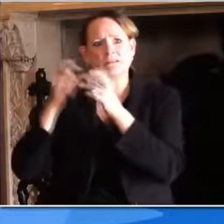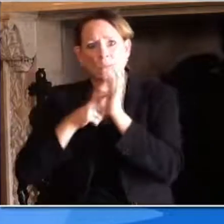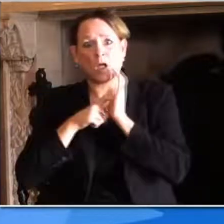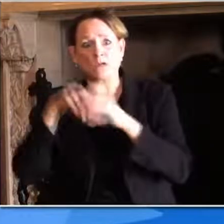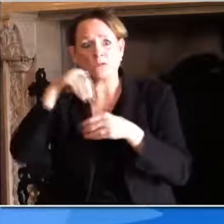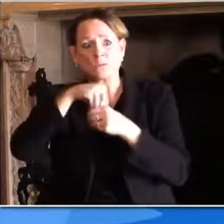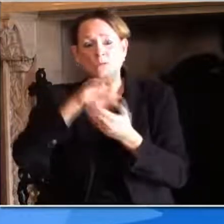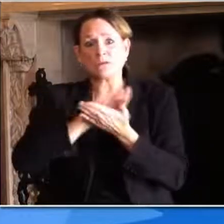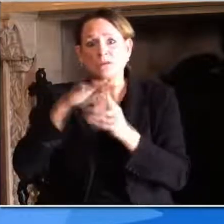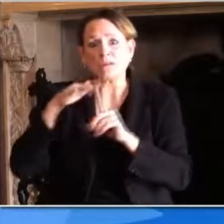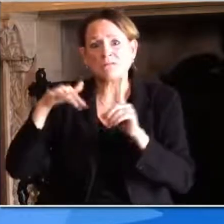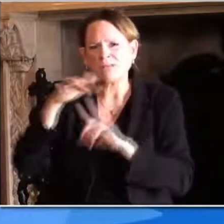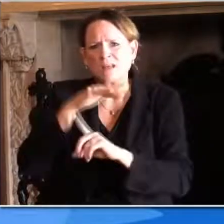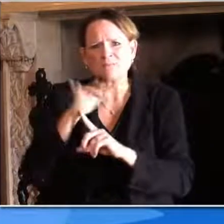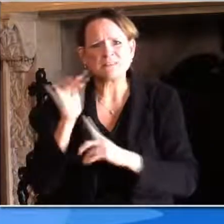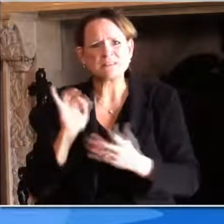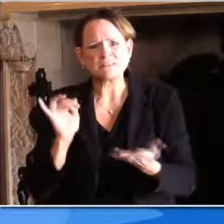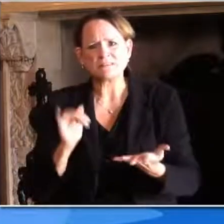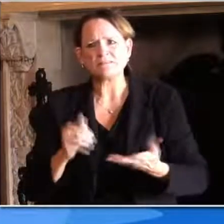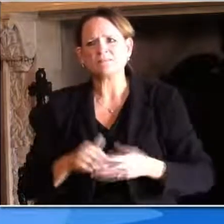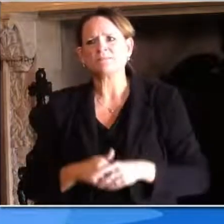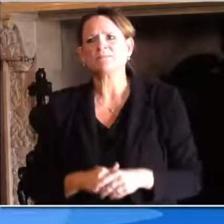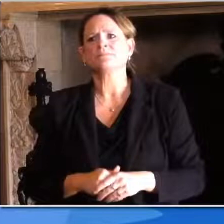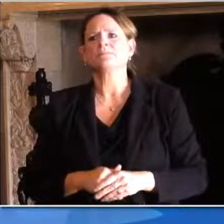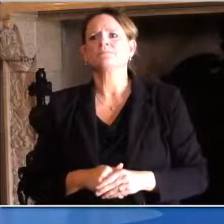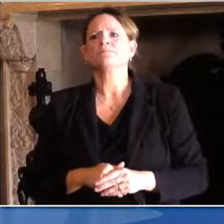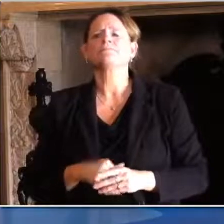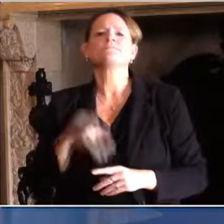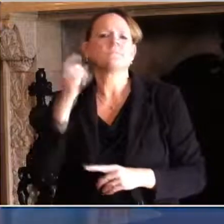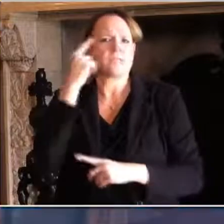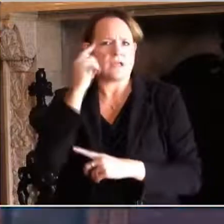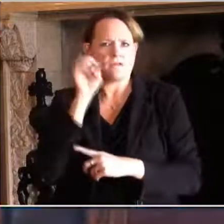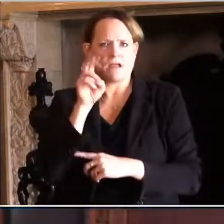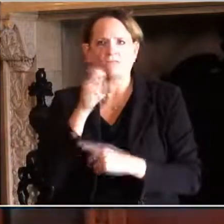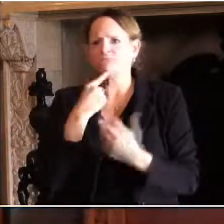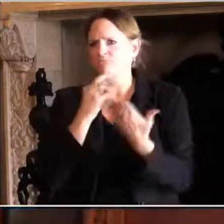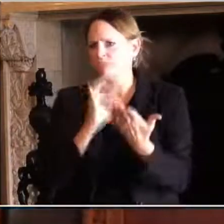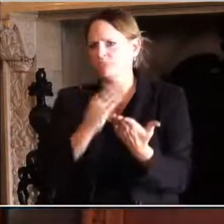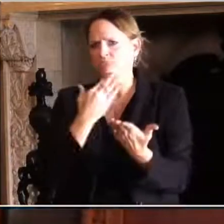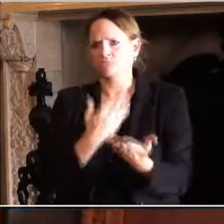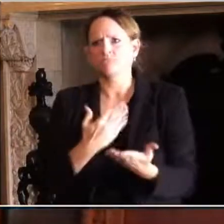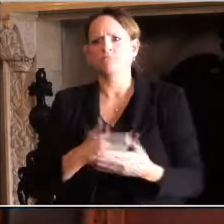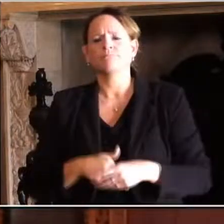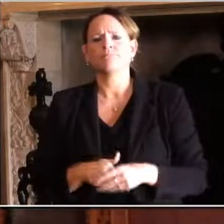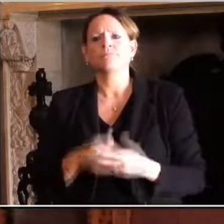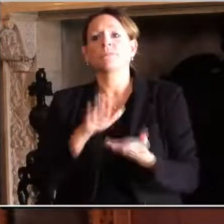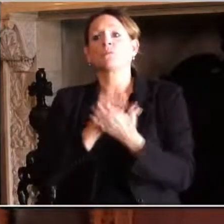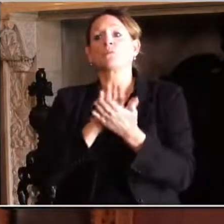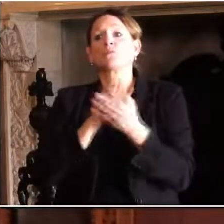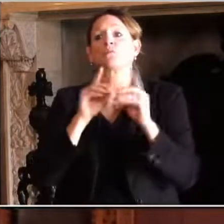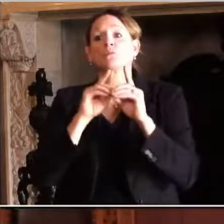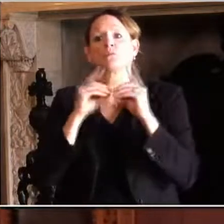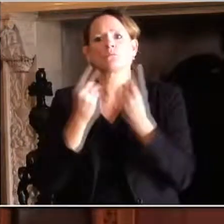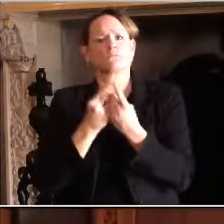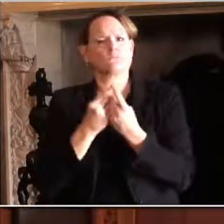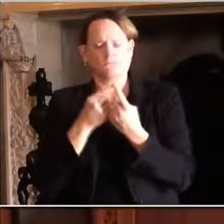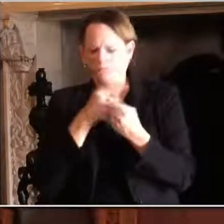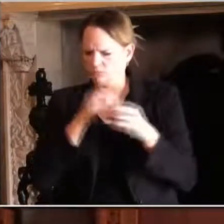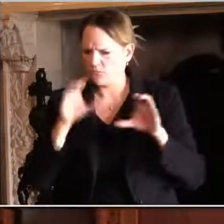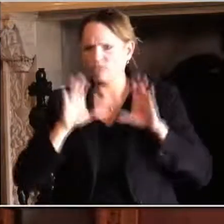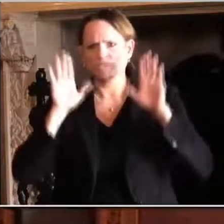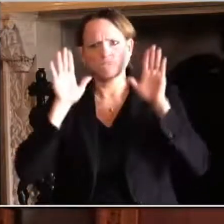Great question, Victor. First of all, I think the school districts are doing a good job at analyzing what they